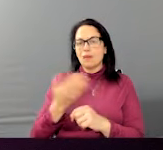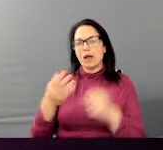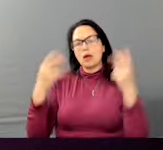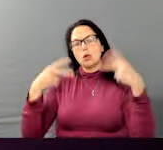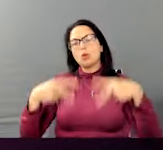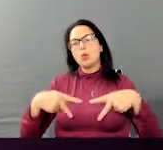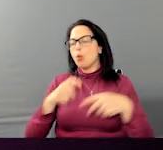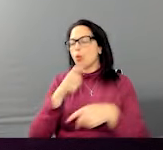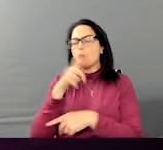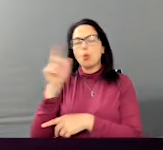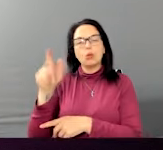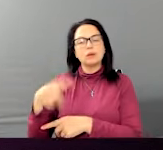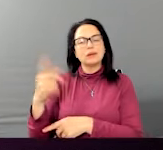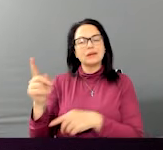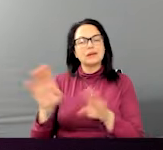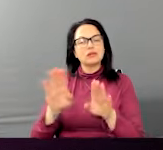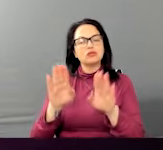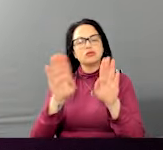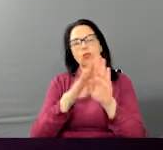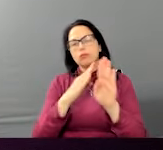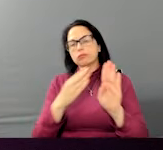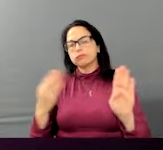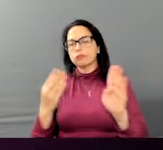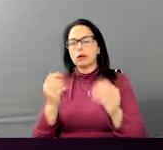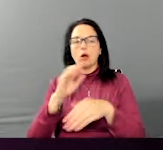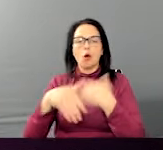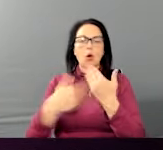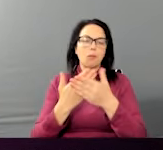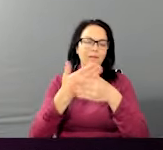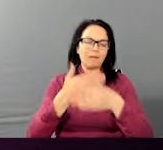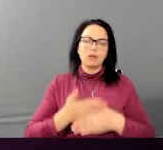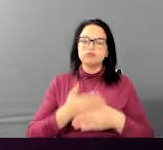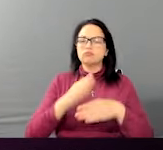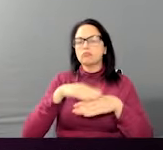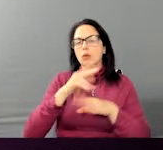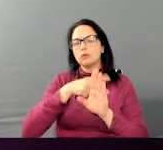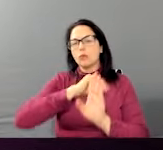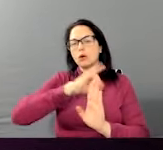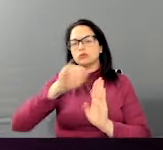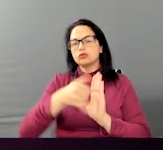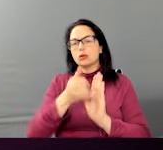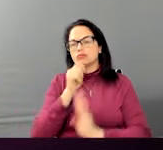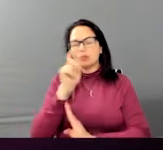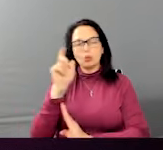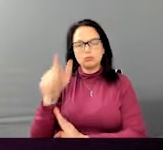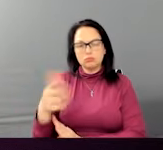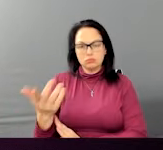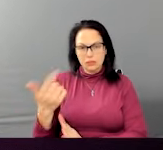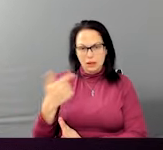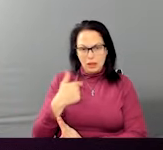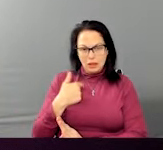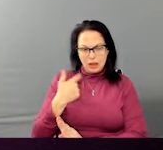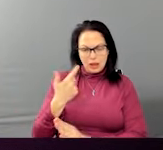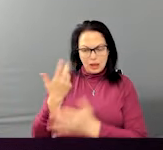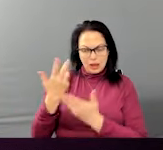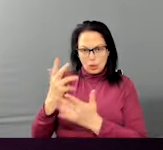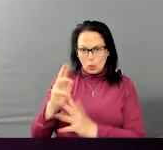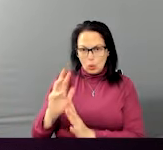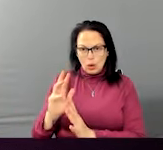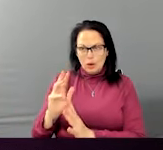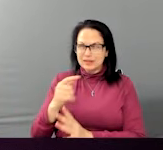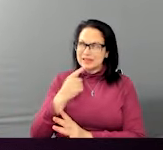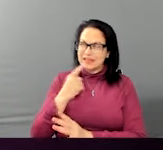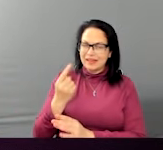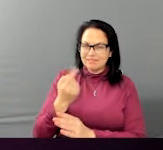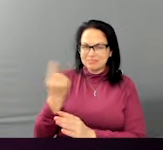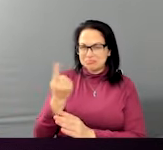without having to open every file in my project. I don't want to throw any state management libraries under the bus, but there was one